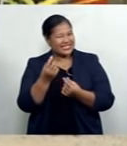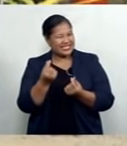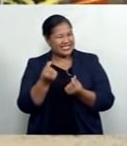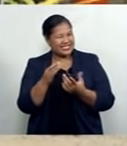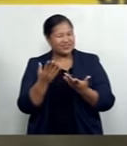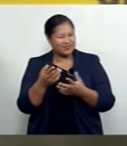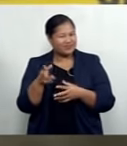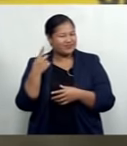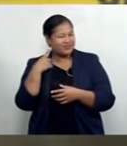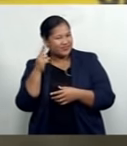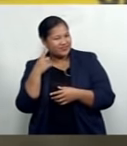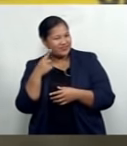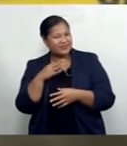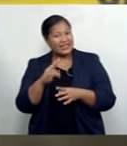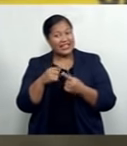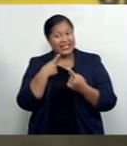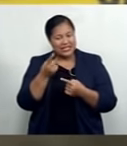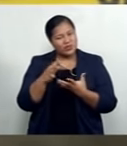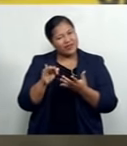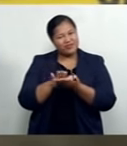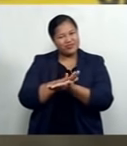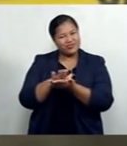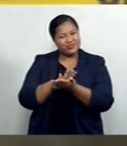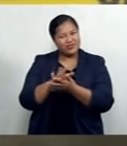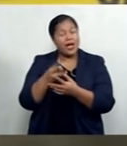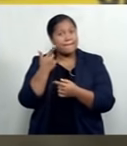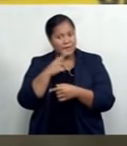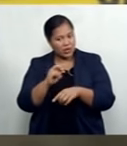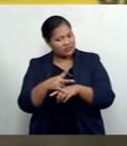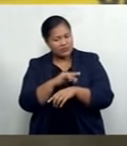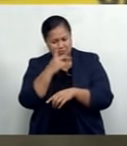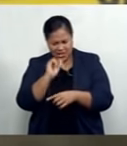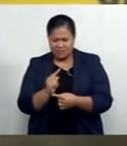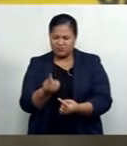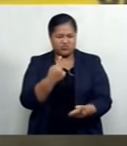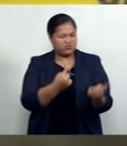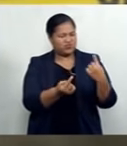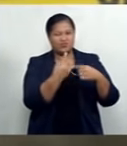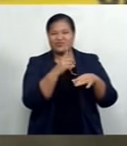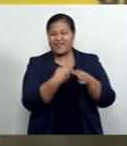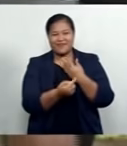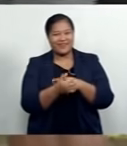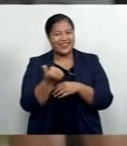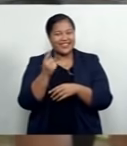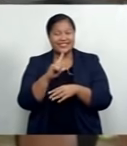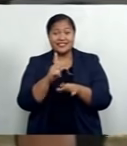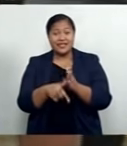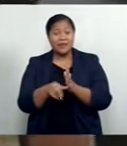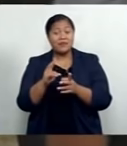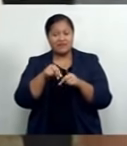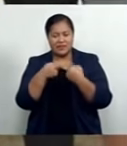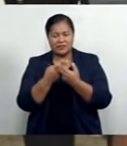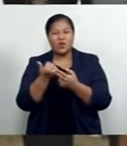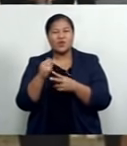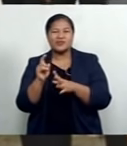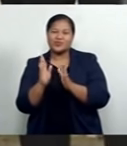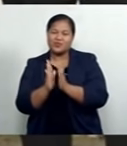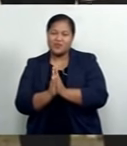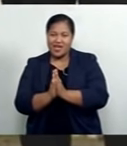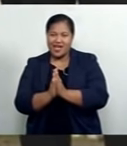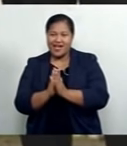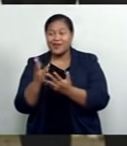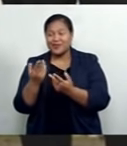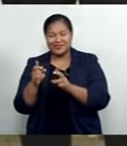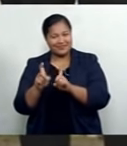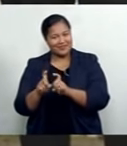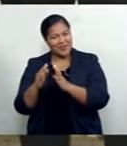think that this storm is over, as the virus can re-emerge anywhere at any time. Families are also conducting prayer sessions in their